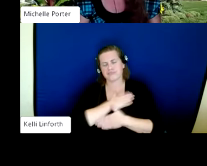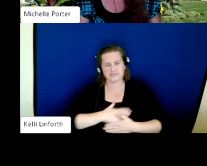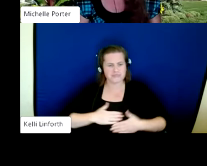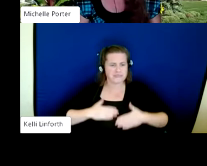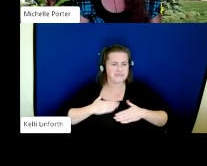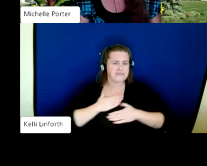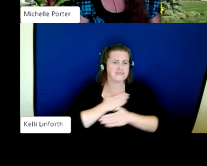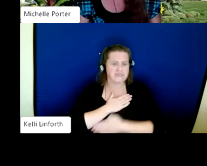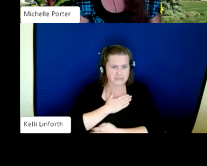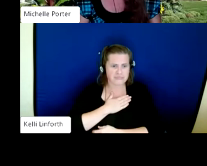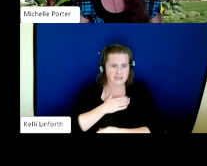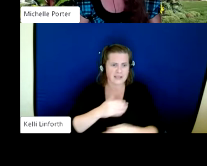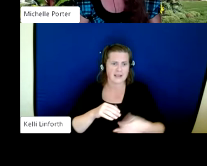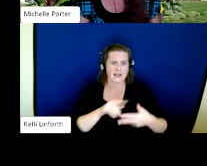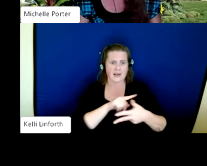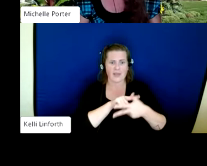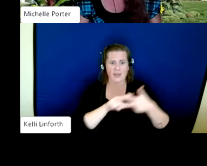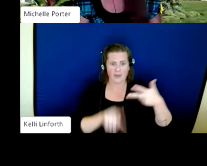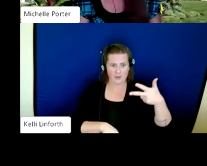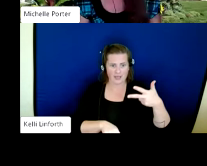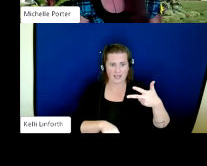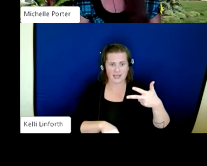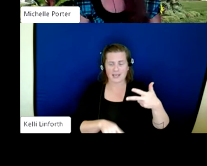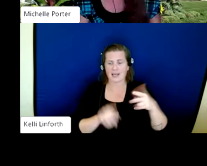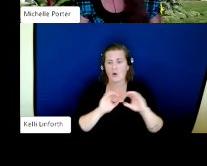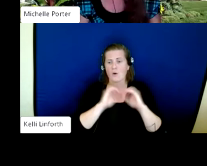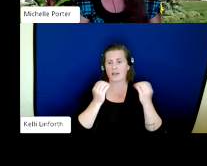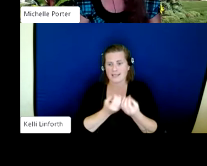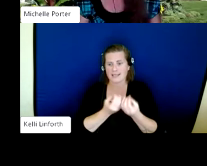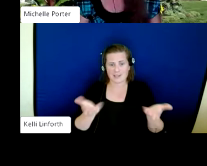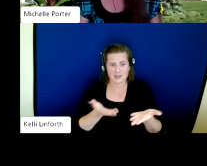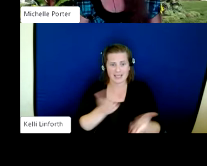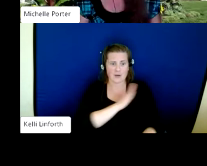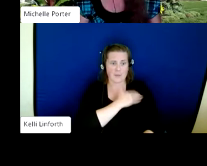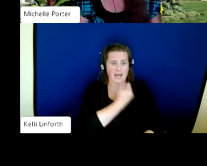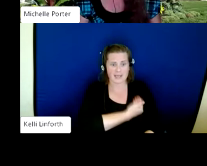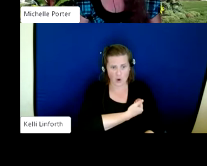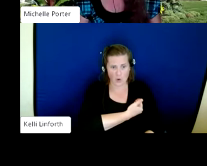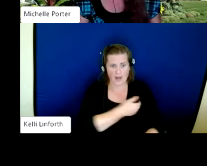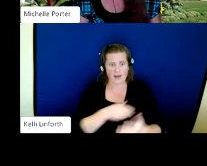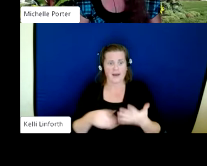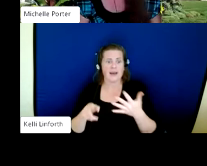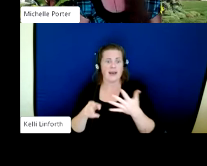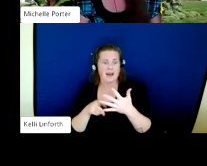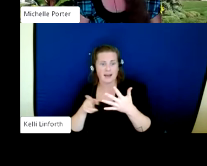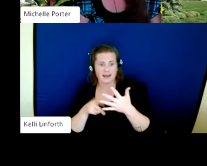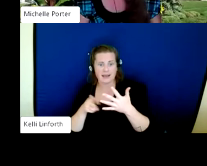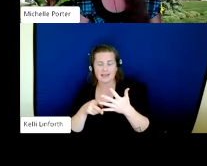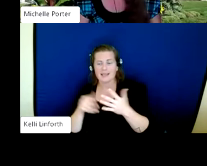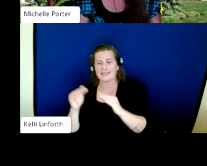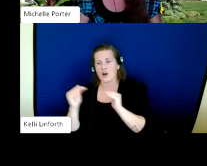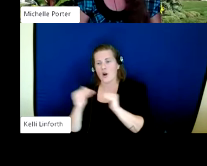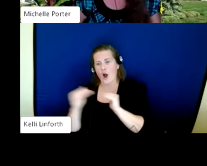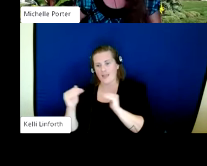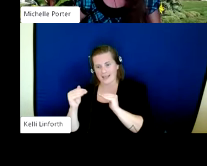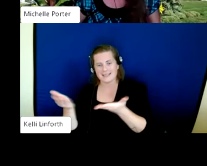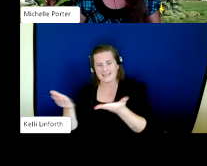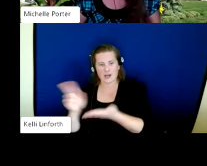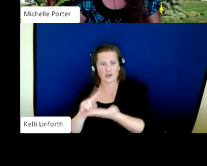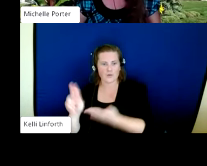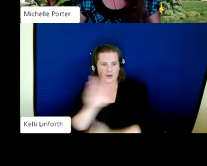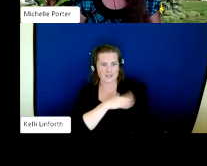to three important organizations in Manitoba, as well as a couple of other colleagues from the University